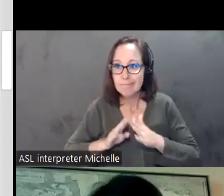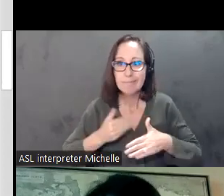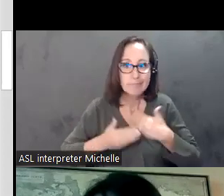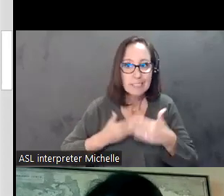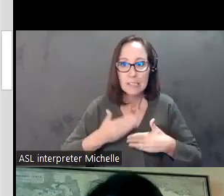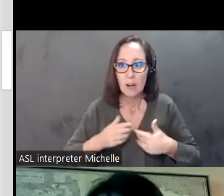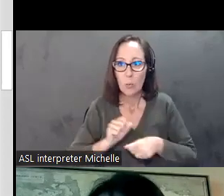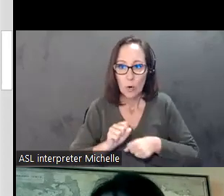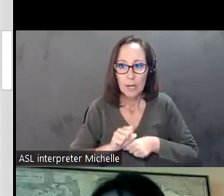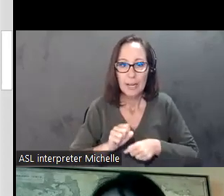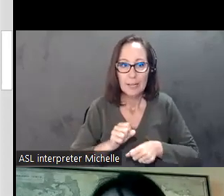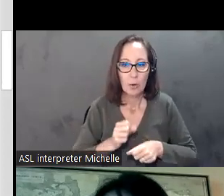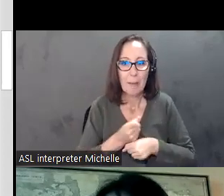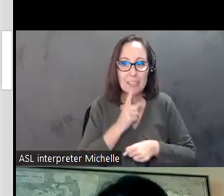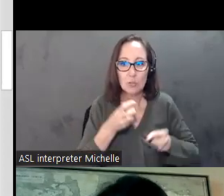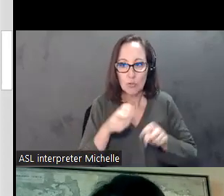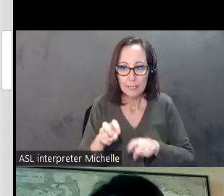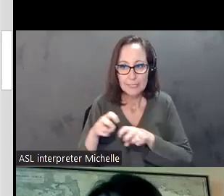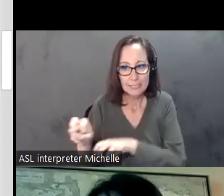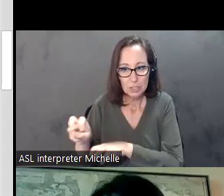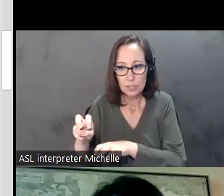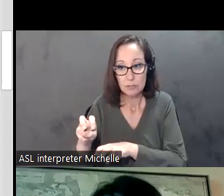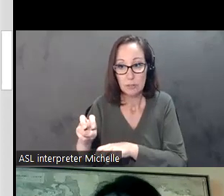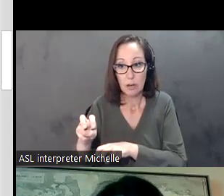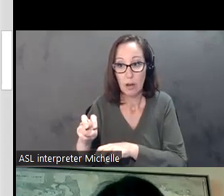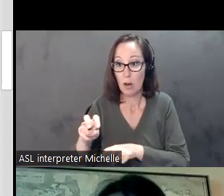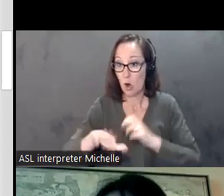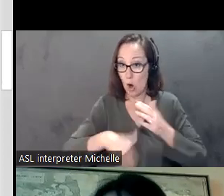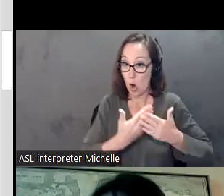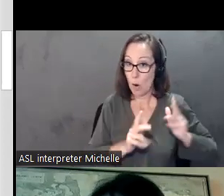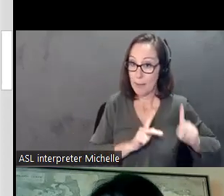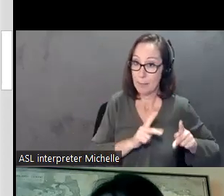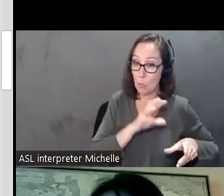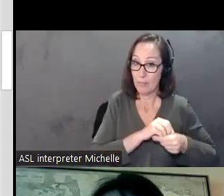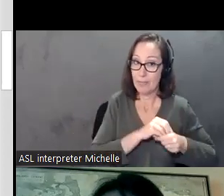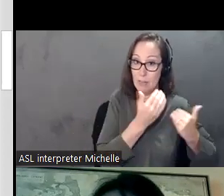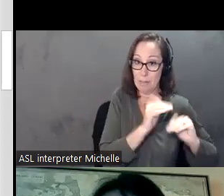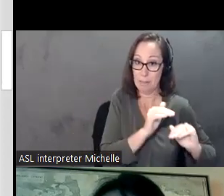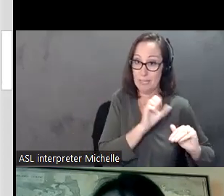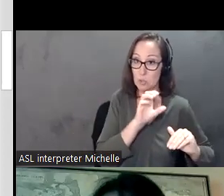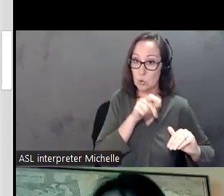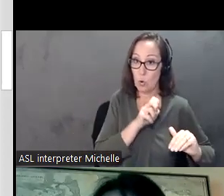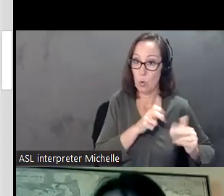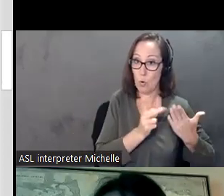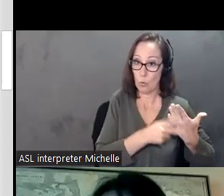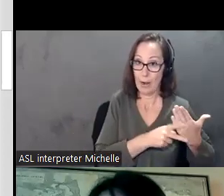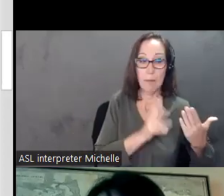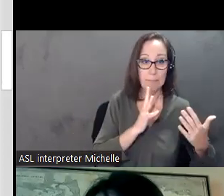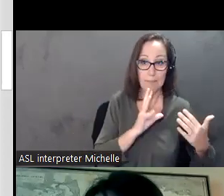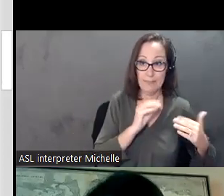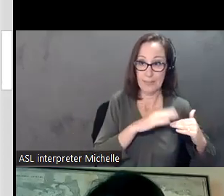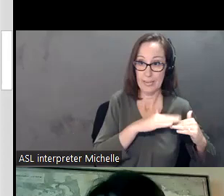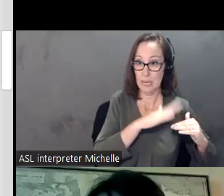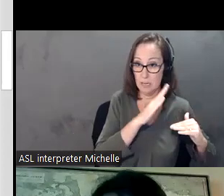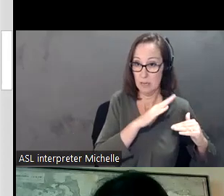are transitioning all the individuals that are currently in our restricted scope program that are 50 years of age